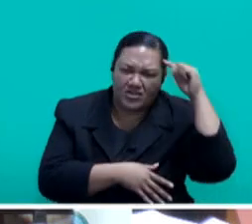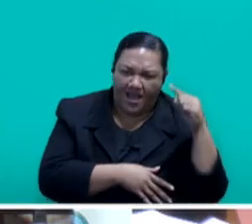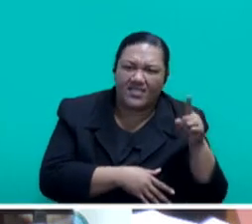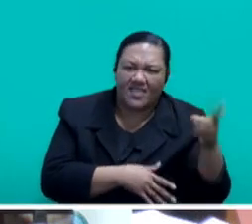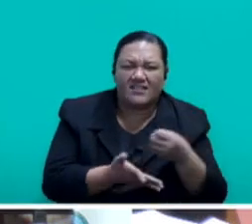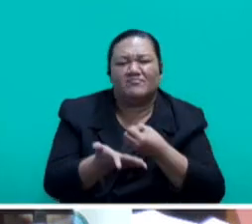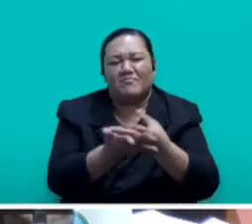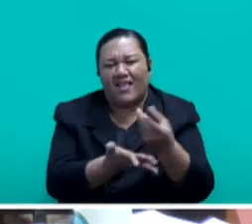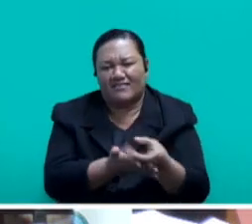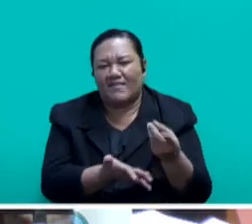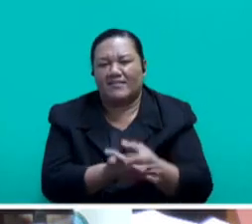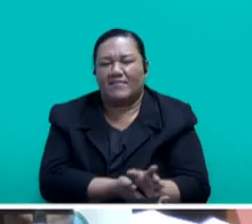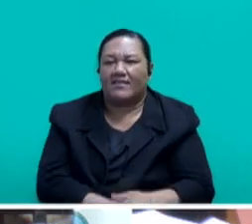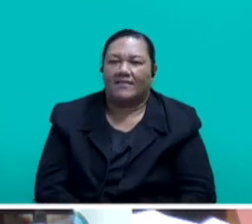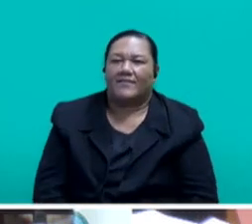15%,